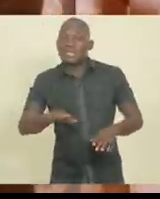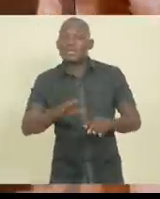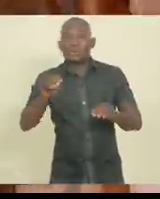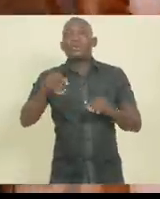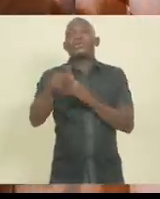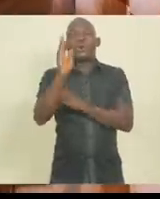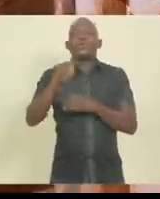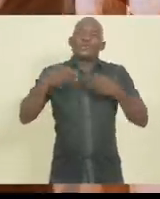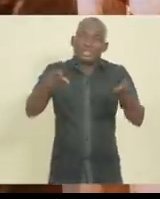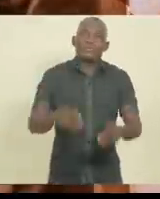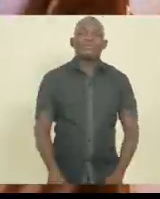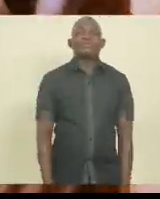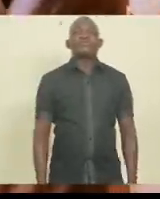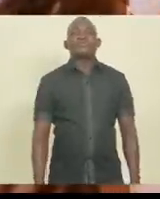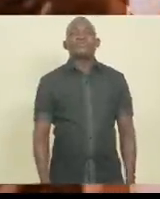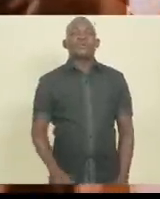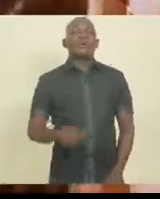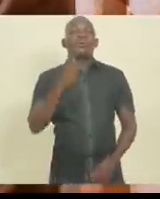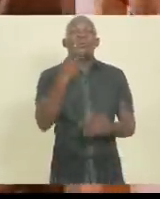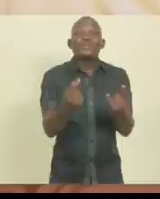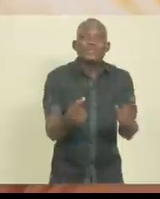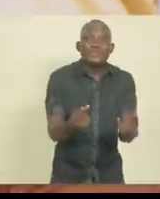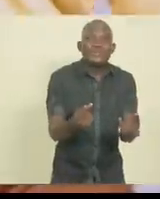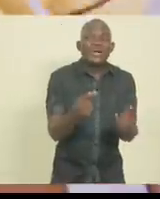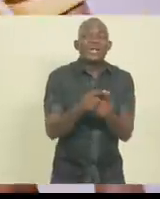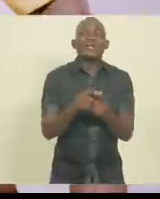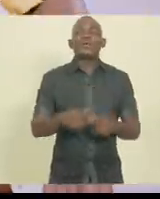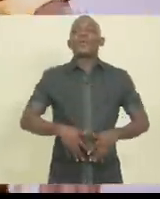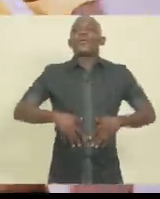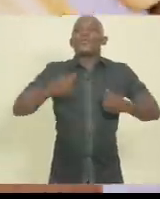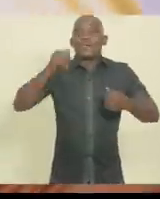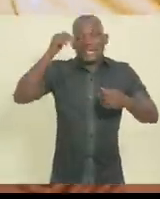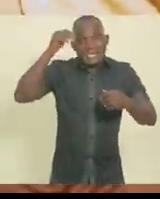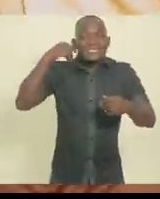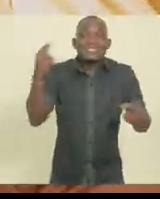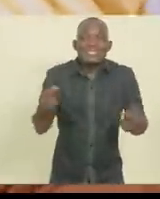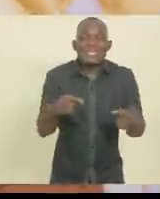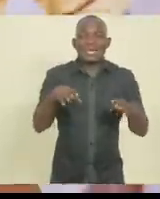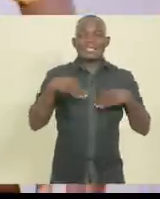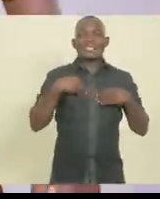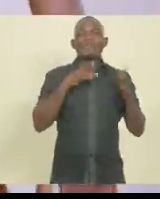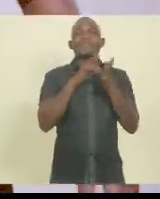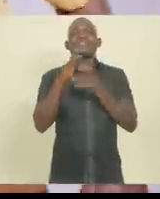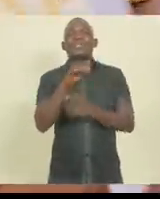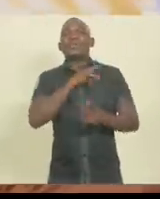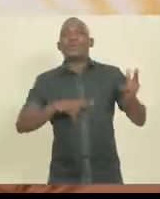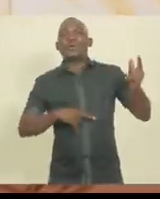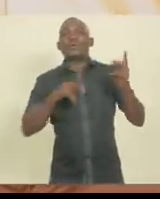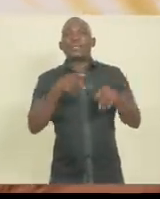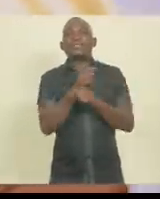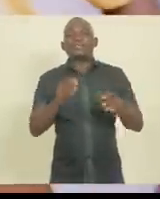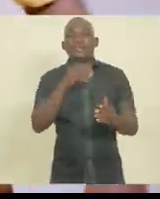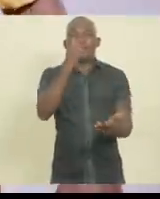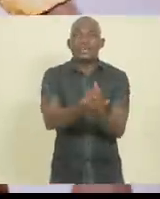said, none shall be barren in this land. All you have to do is confess your sins and accept him as your Lord and personal